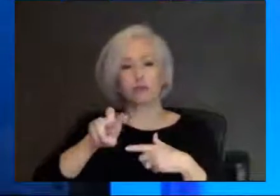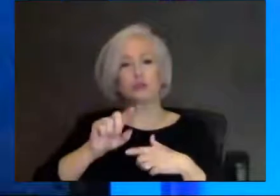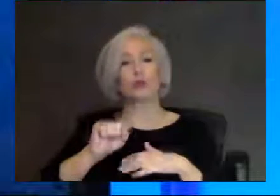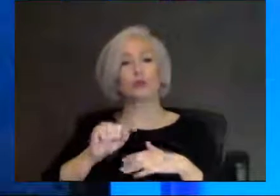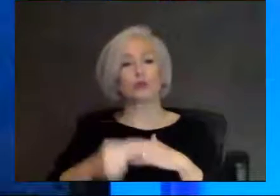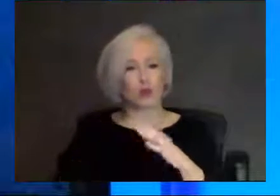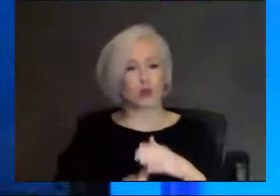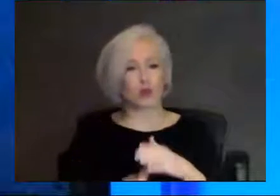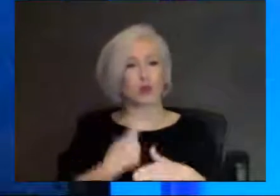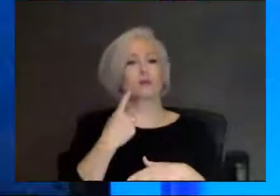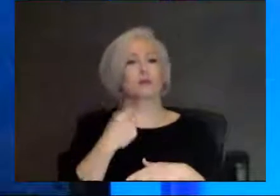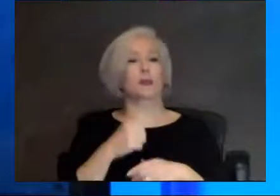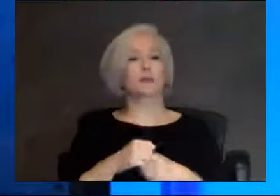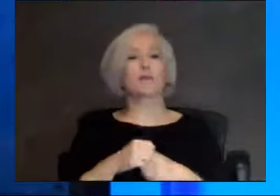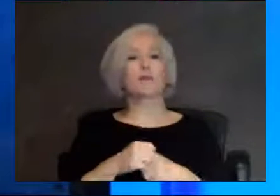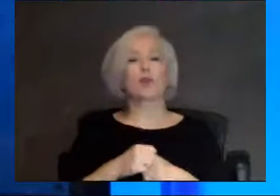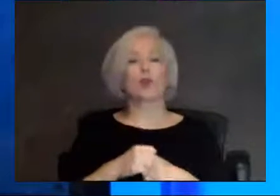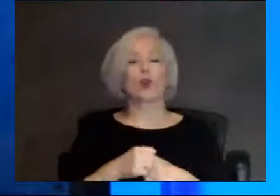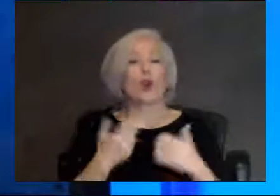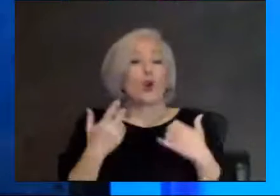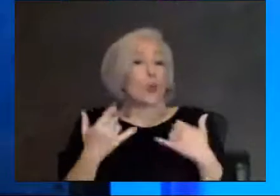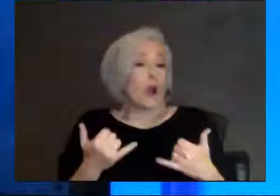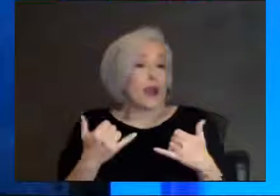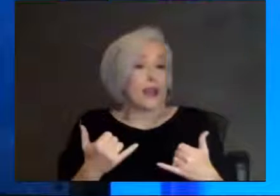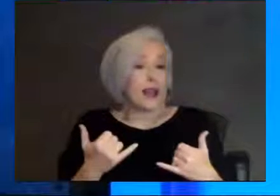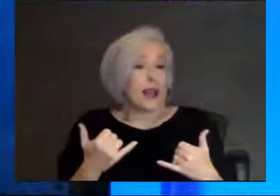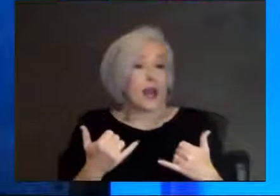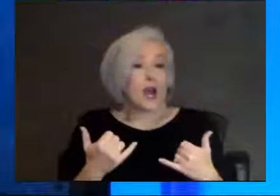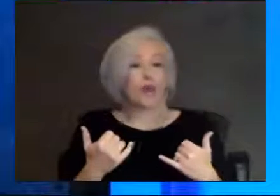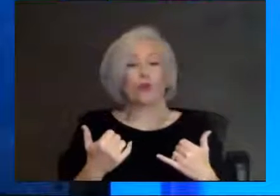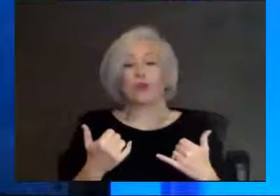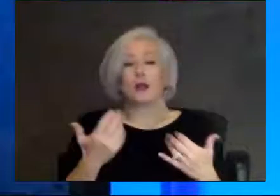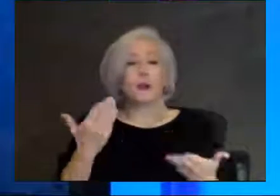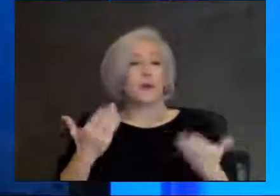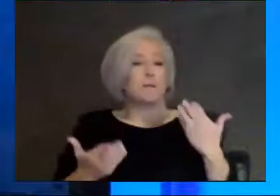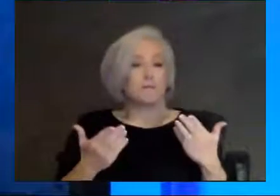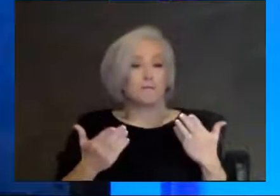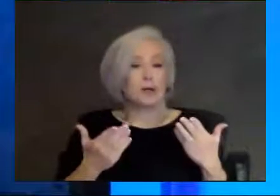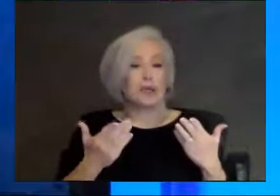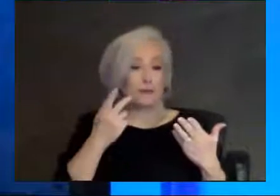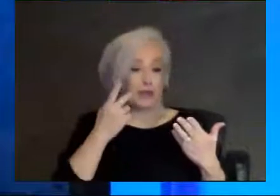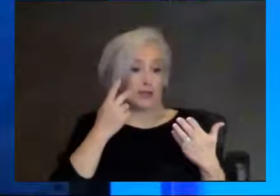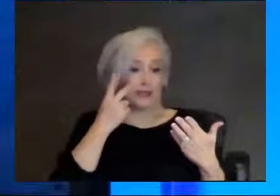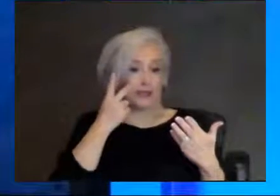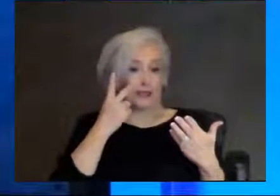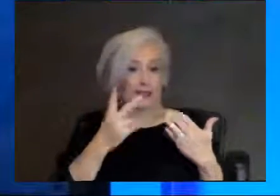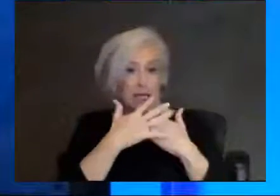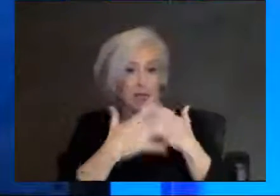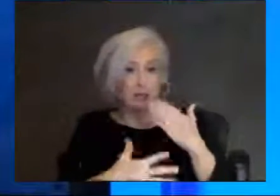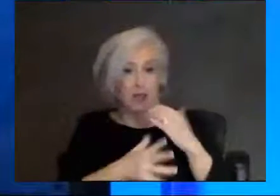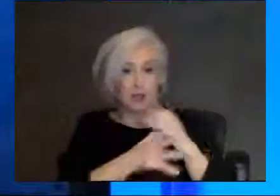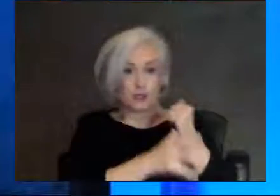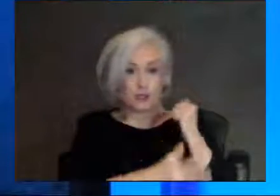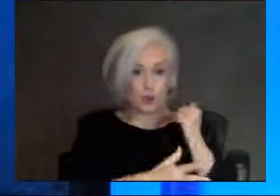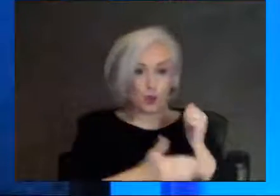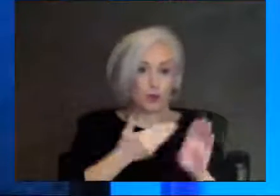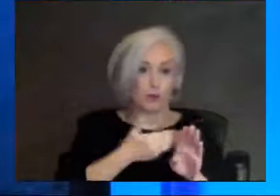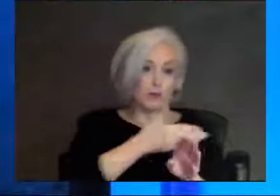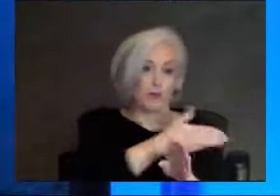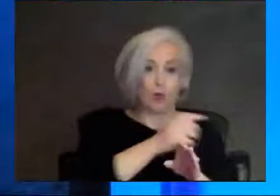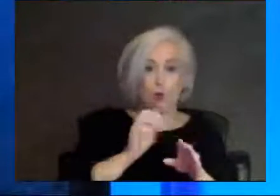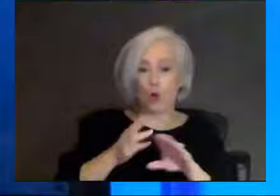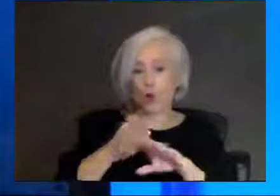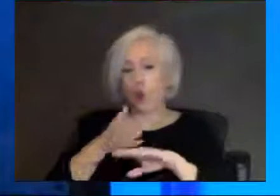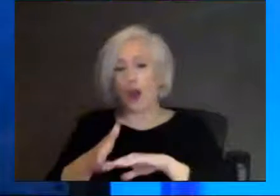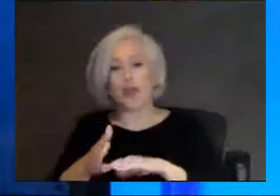we don't know right now whether you see the stools, blood in the stools before you feel the bitter taste or not, but we are working on it, and I think